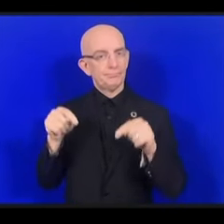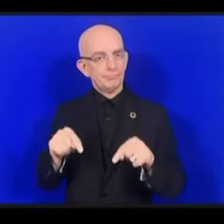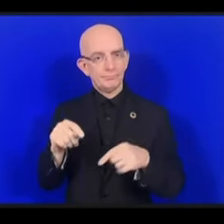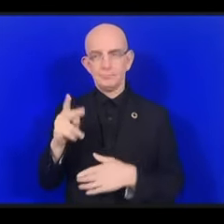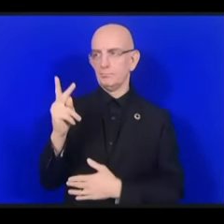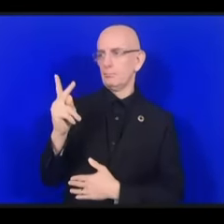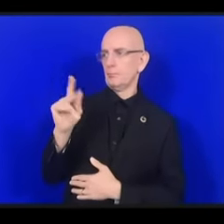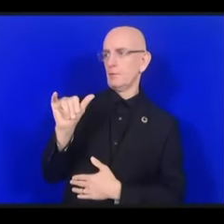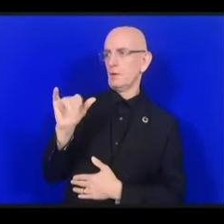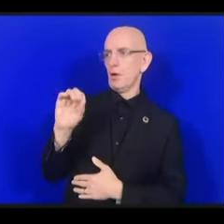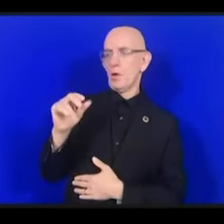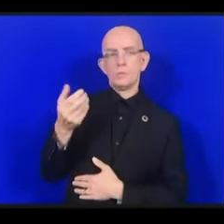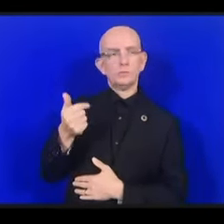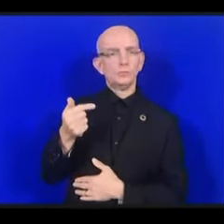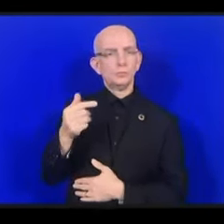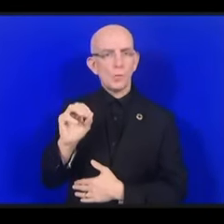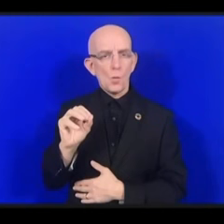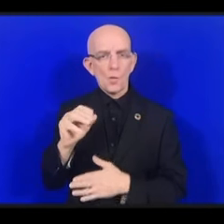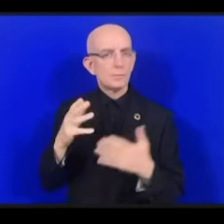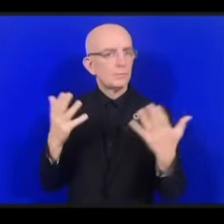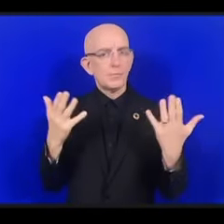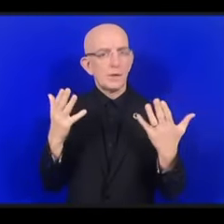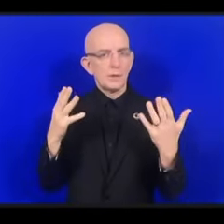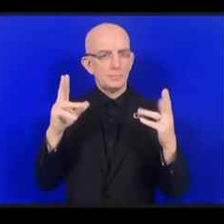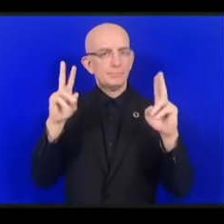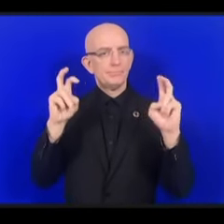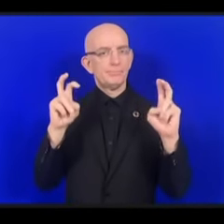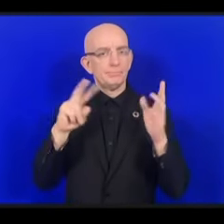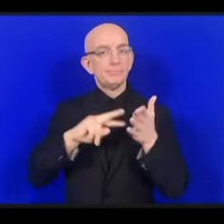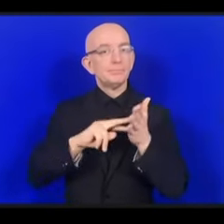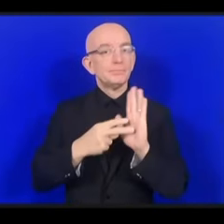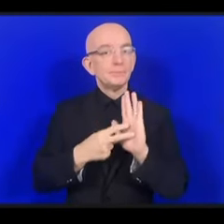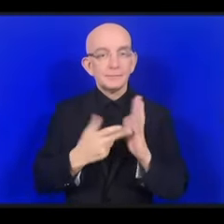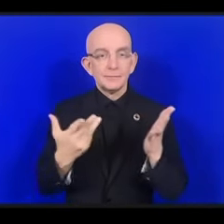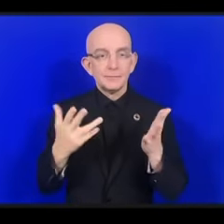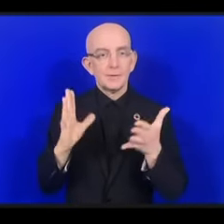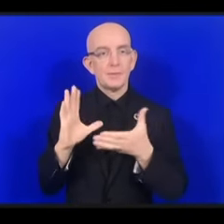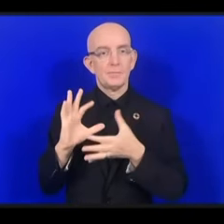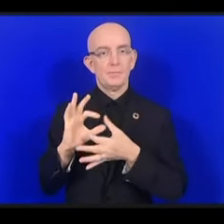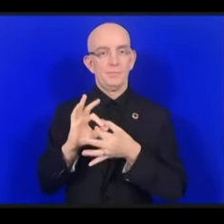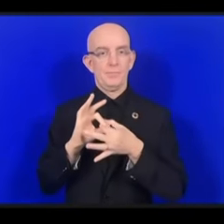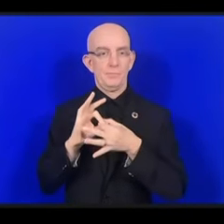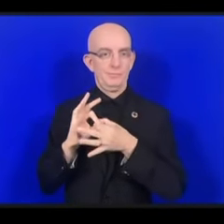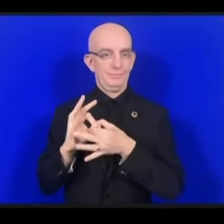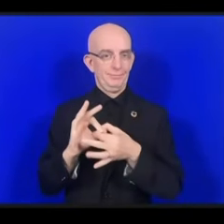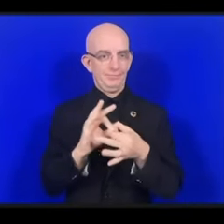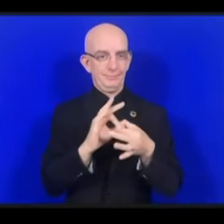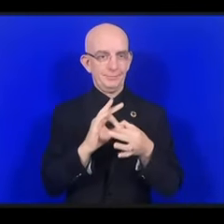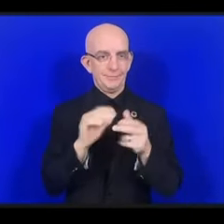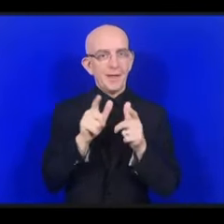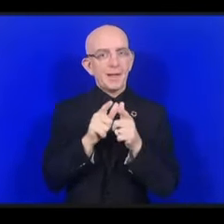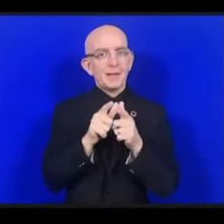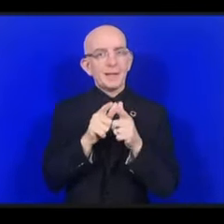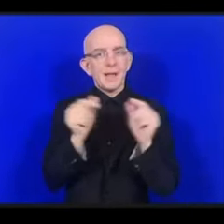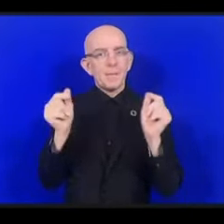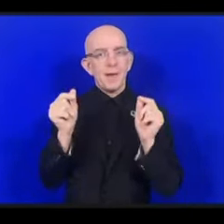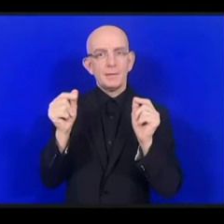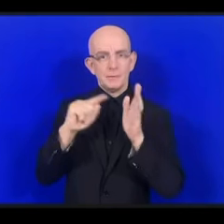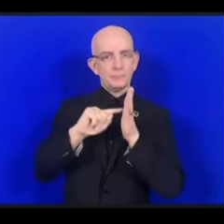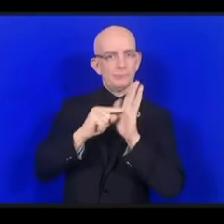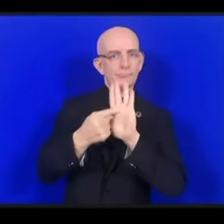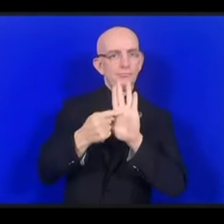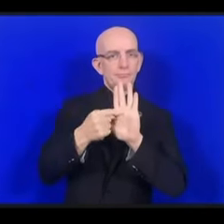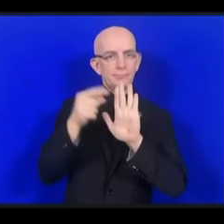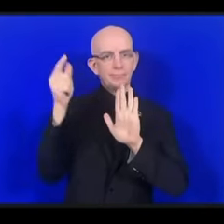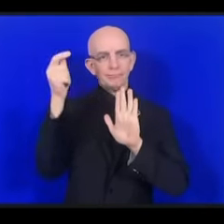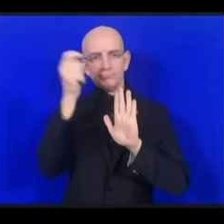for Kizuna is made up of ito, thread, and han, half, which is related to